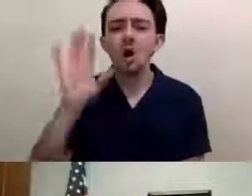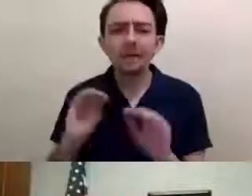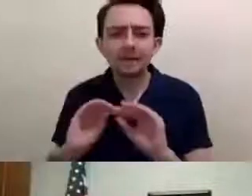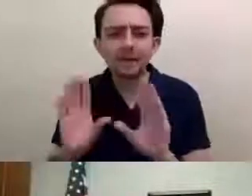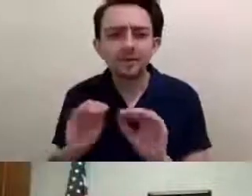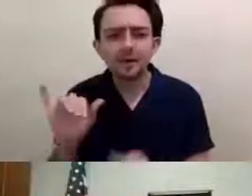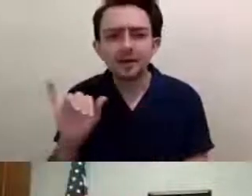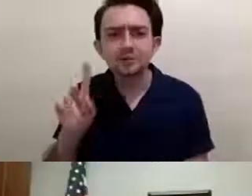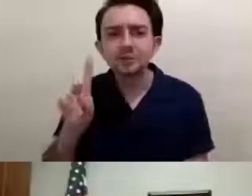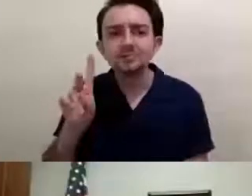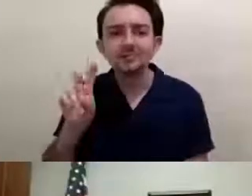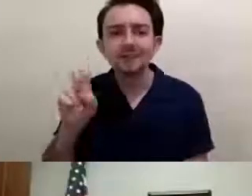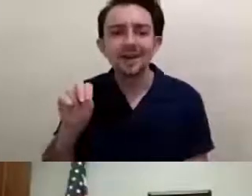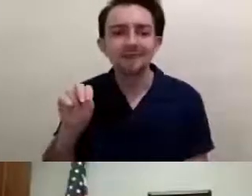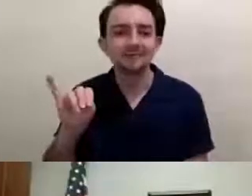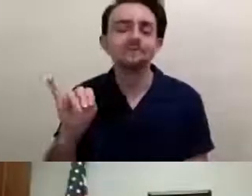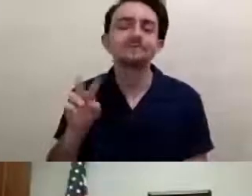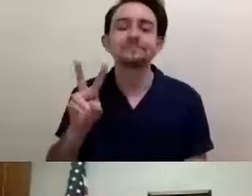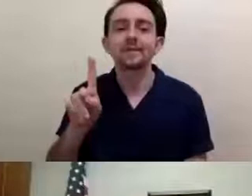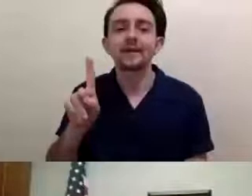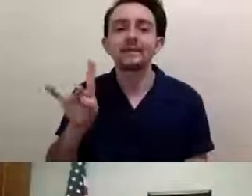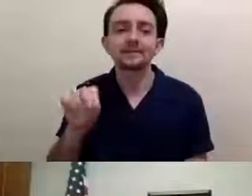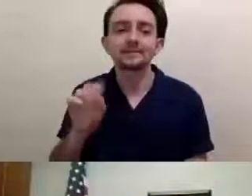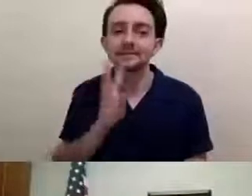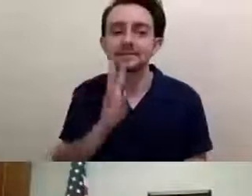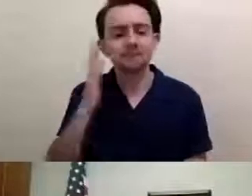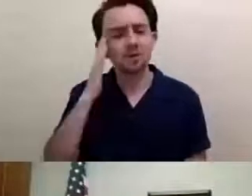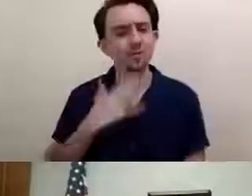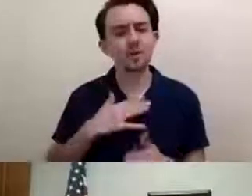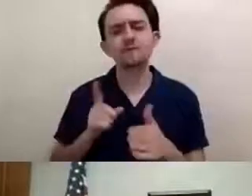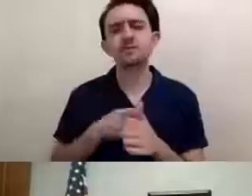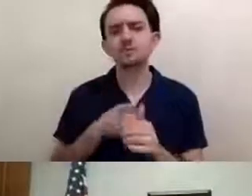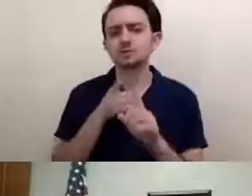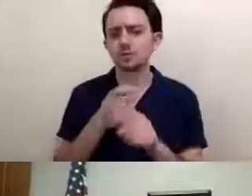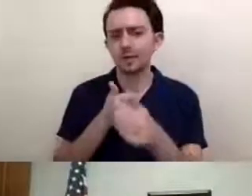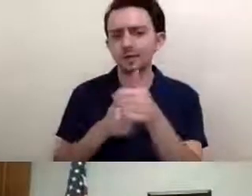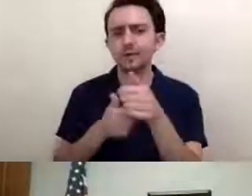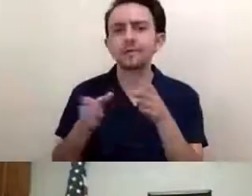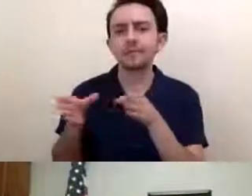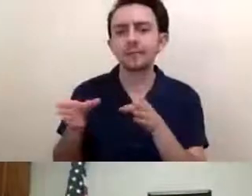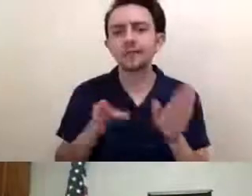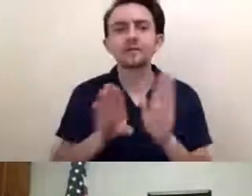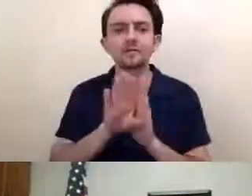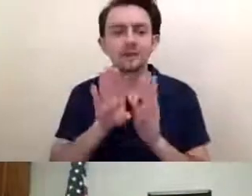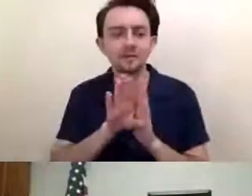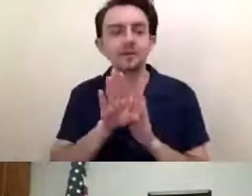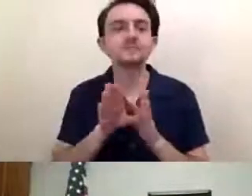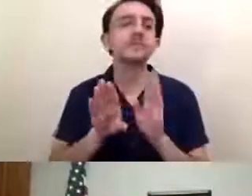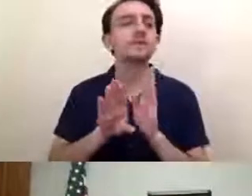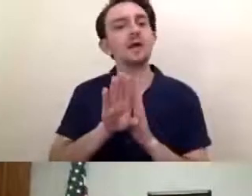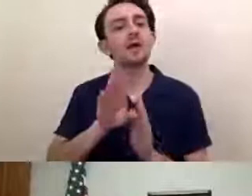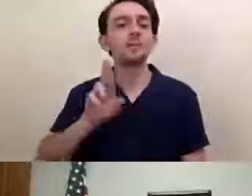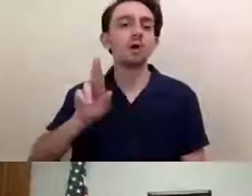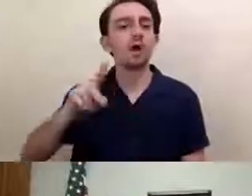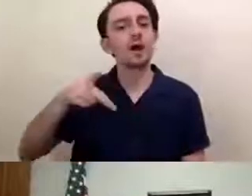it helps folks? I know the first point under the plan development is develop the RFP. That sounds really boring, doesn't